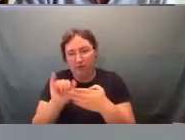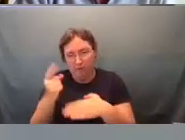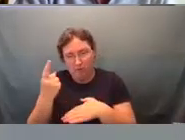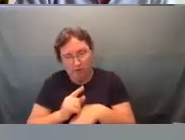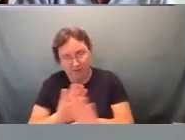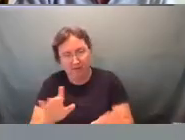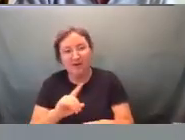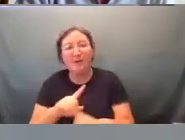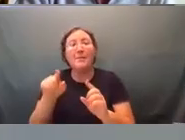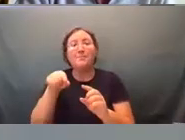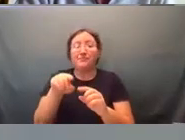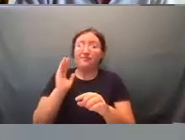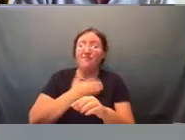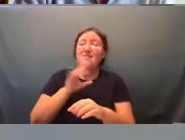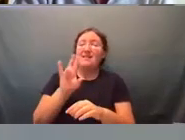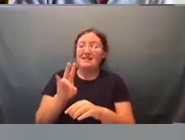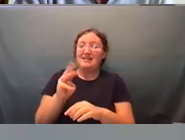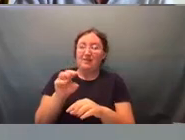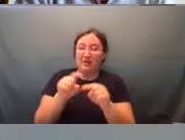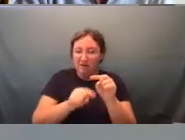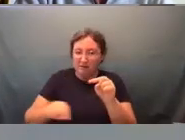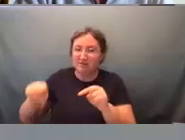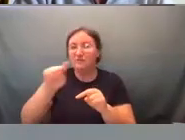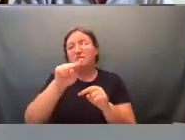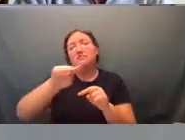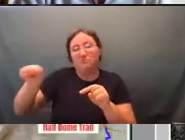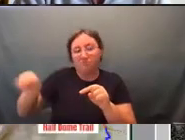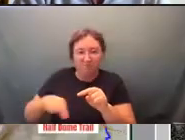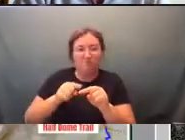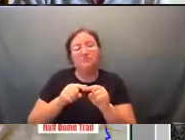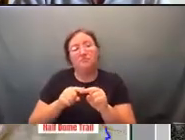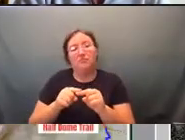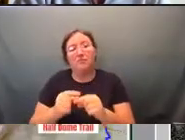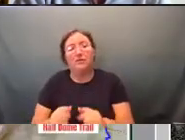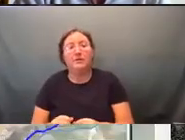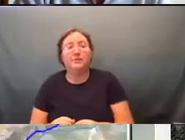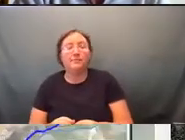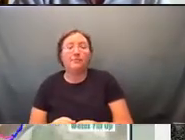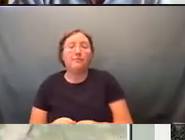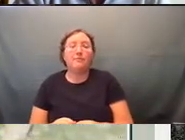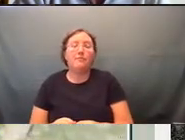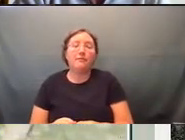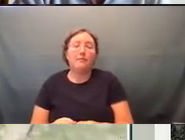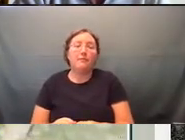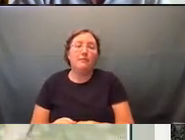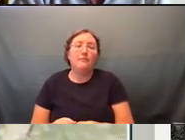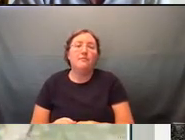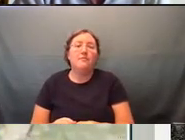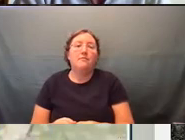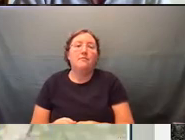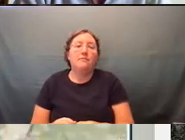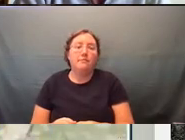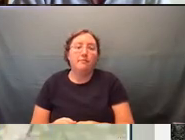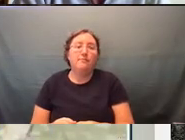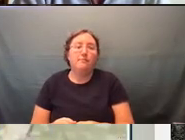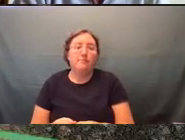this is our 7 mile one way, 7 mile the other way loop right here. Anything else about this? Oh yeah,